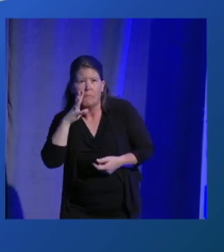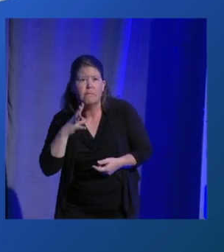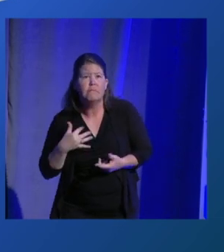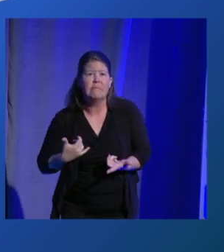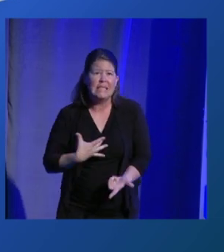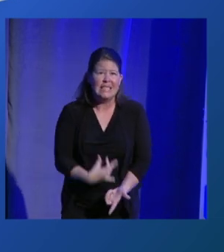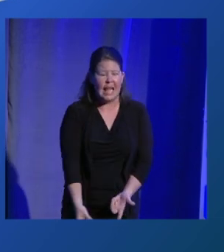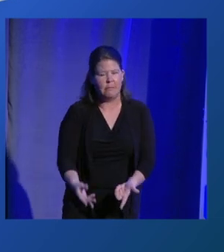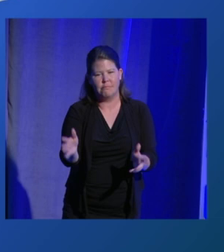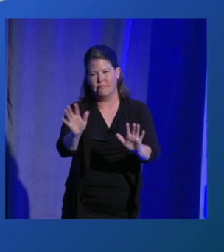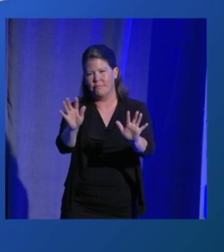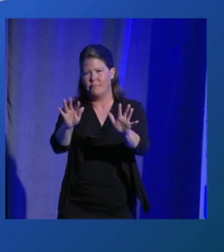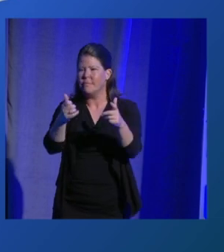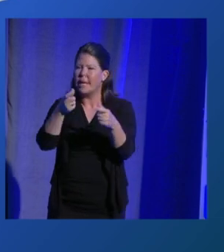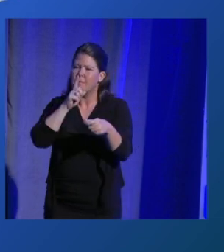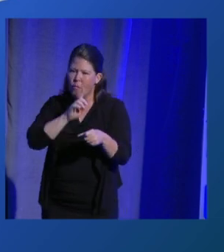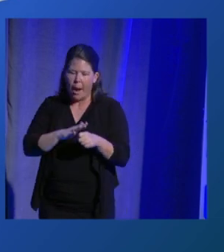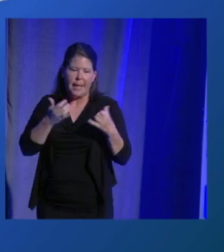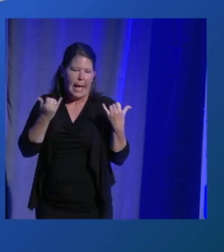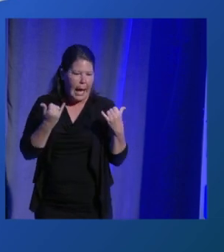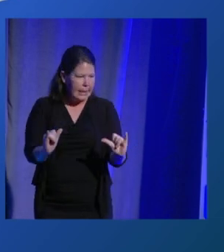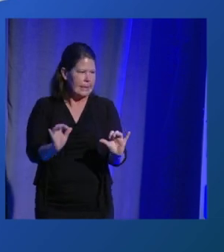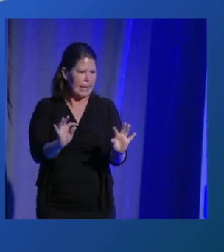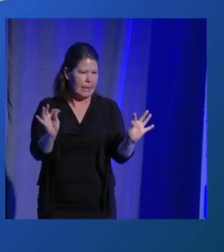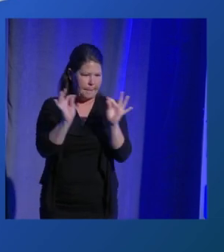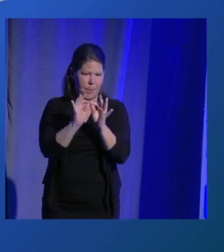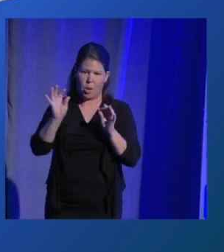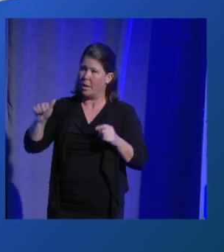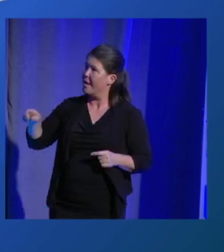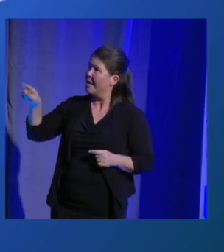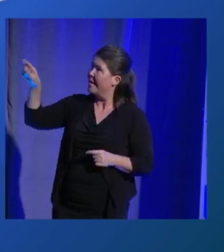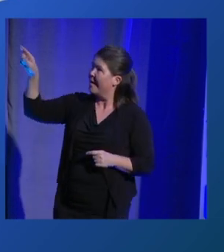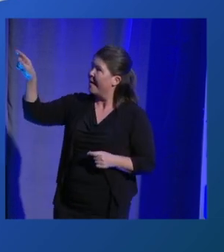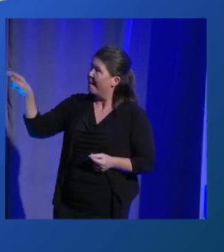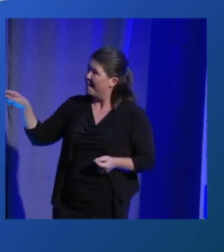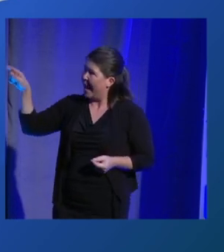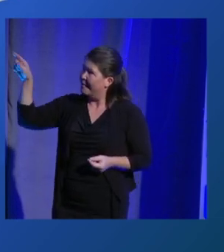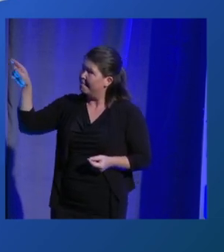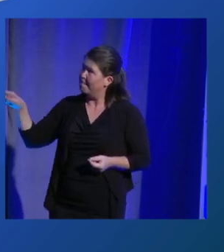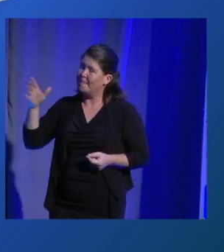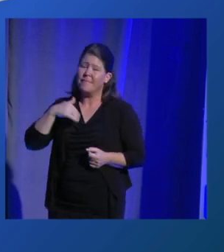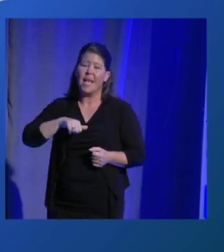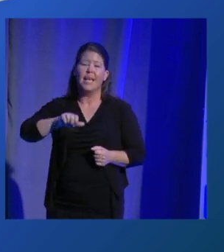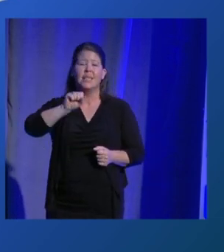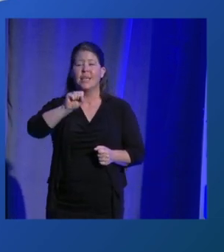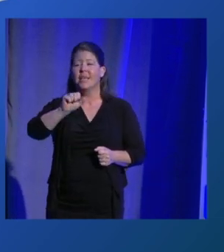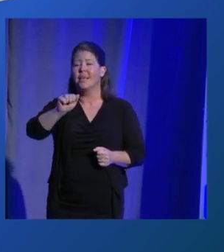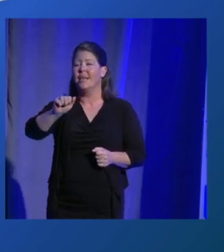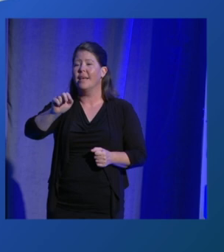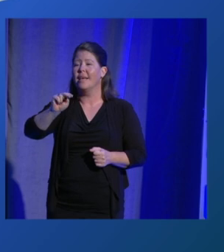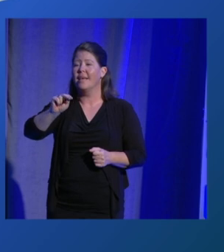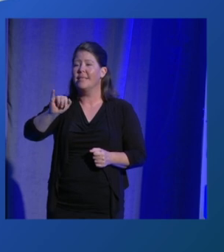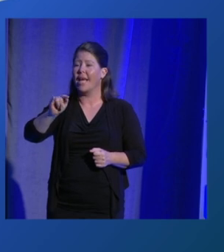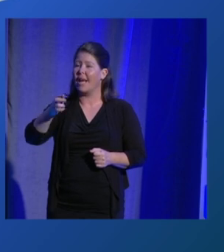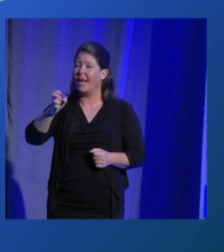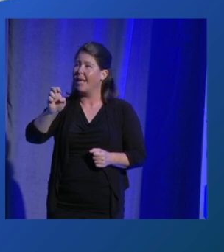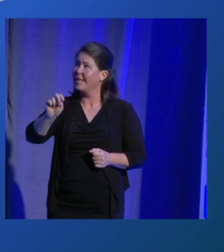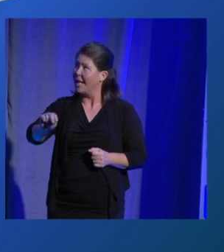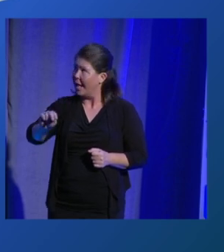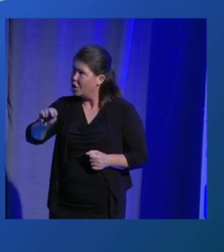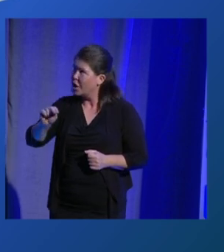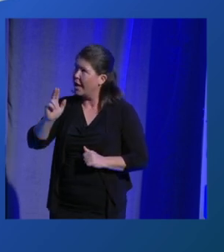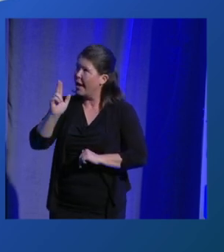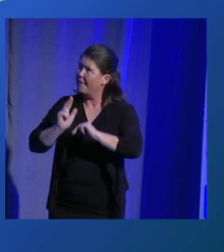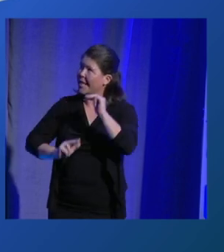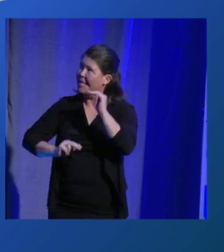it's important this is monitoring sludge volume and sanit sanitation facilities in darar